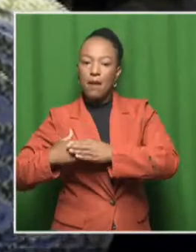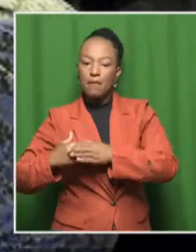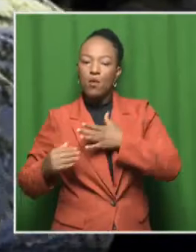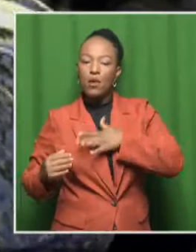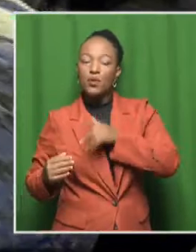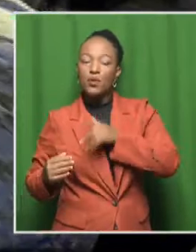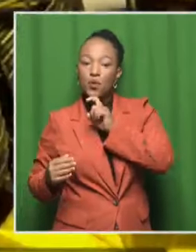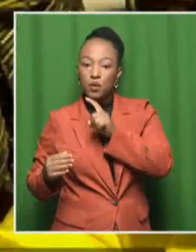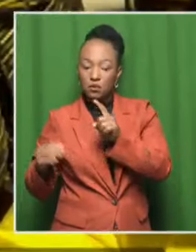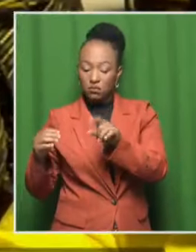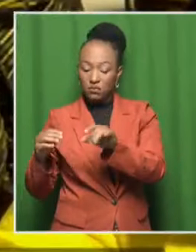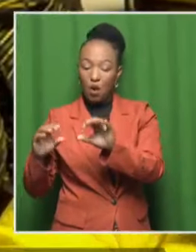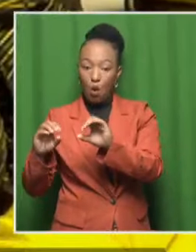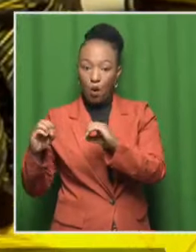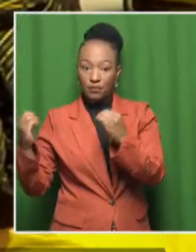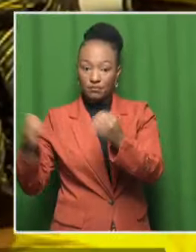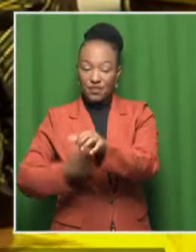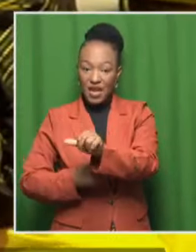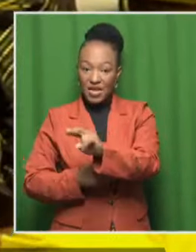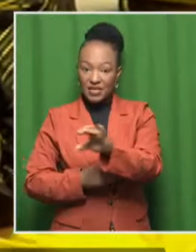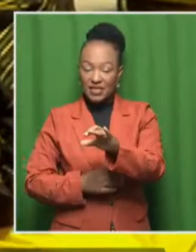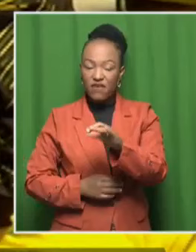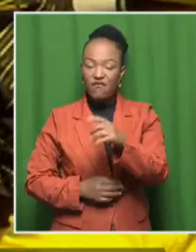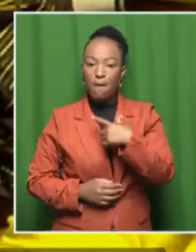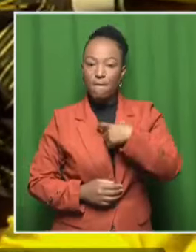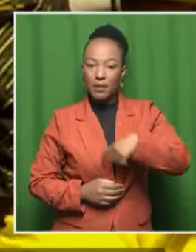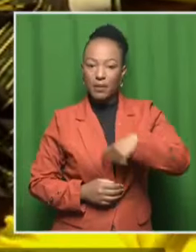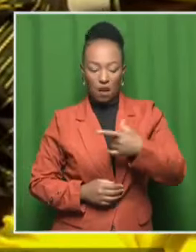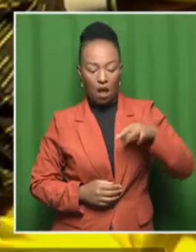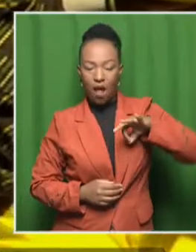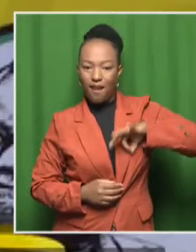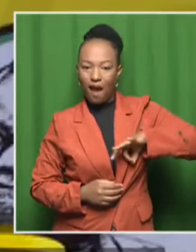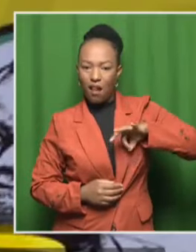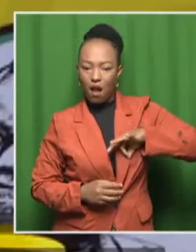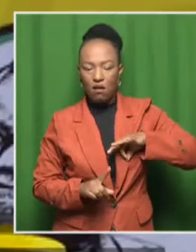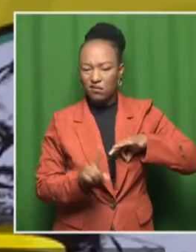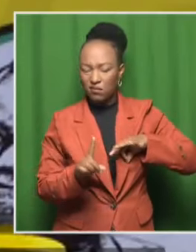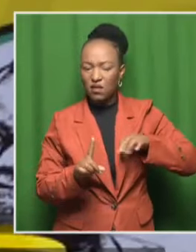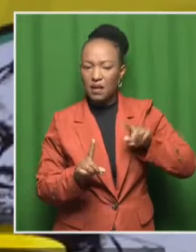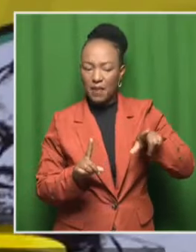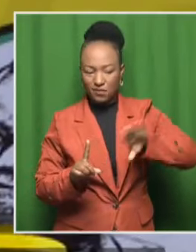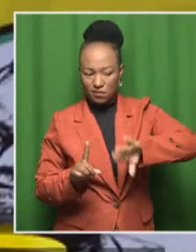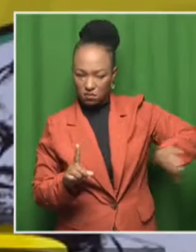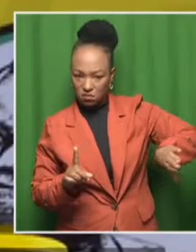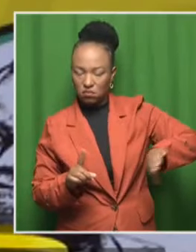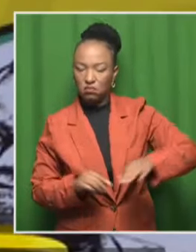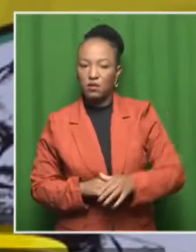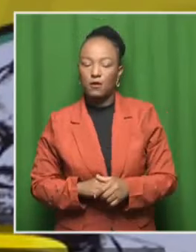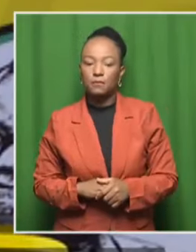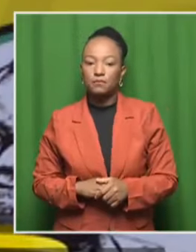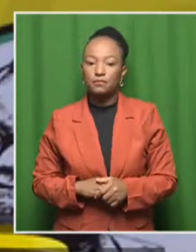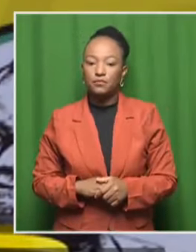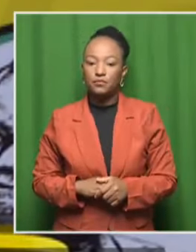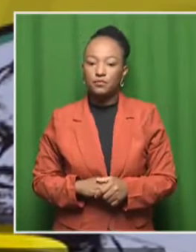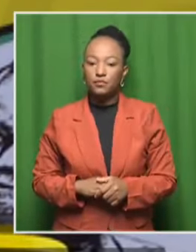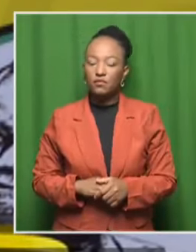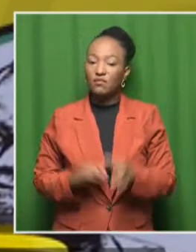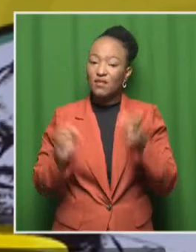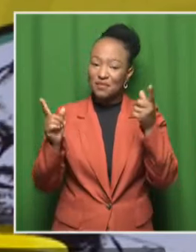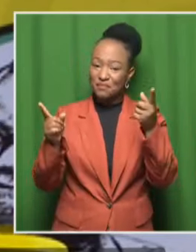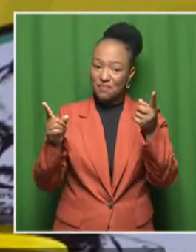the ANC for their own personal gain. The most serious existential threat we face as the